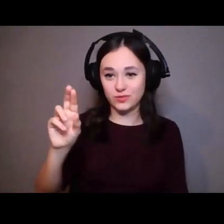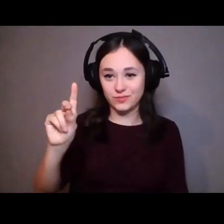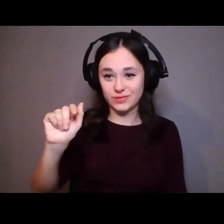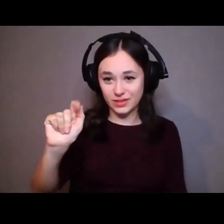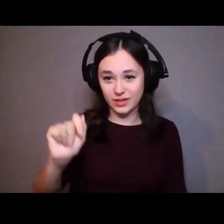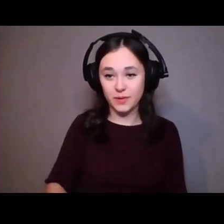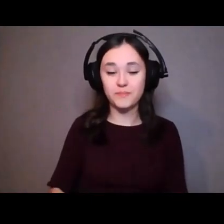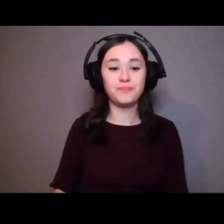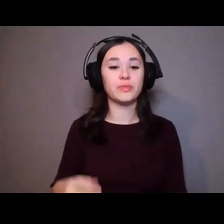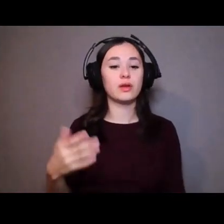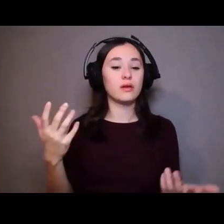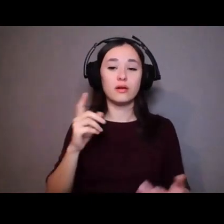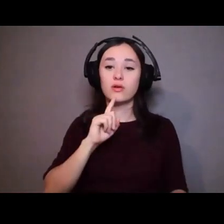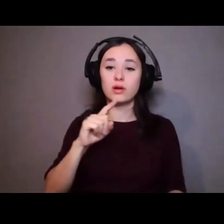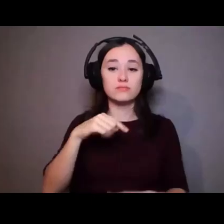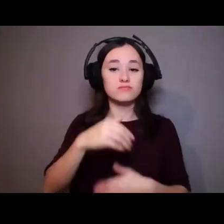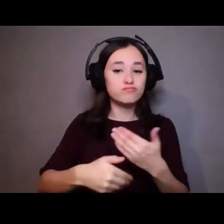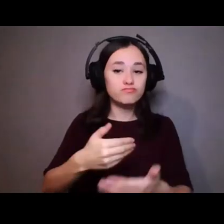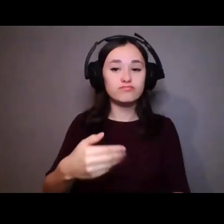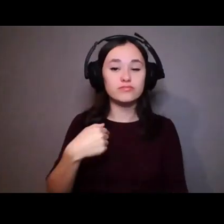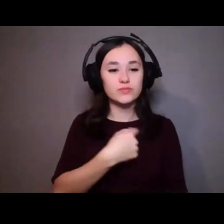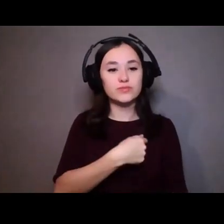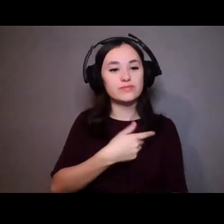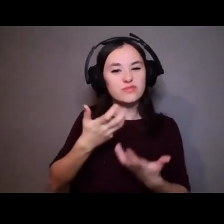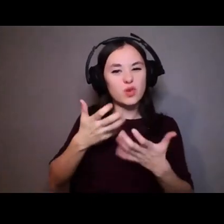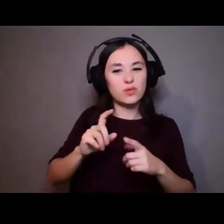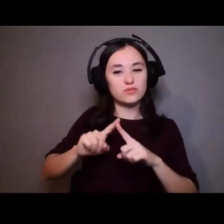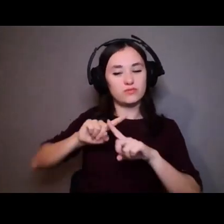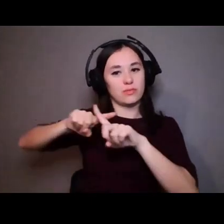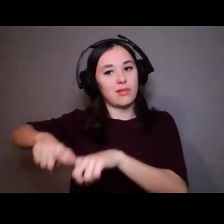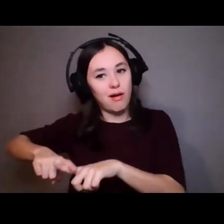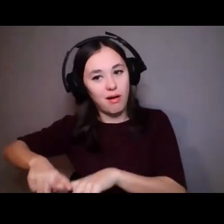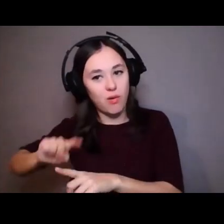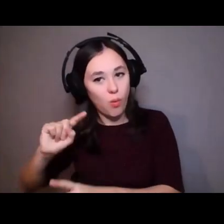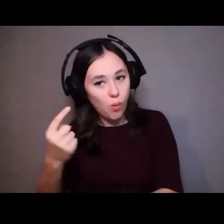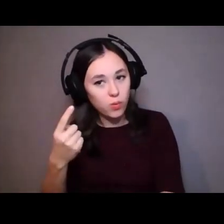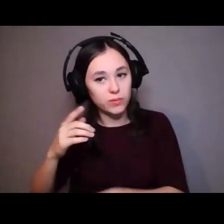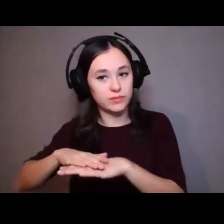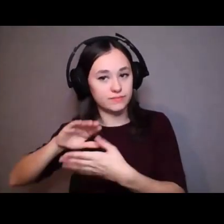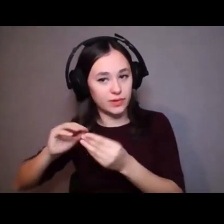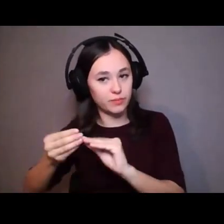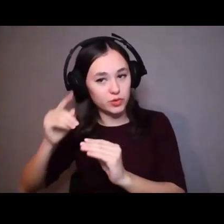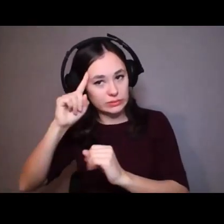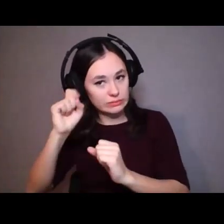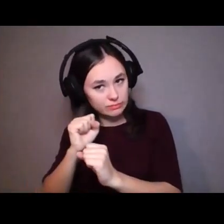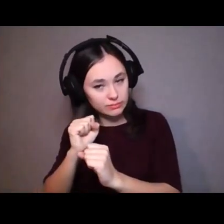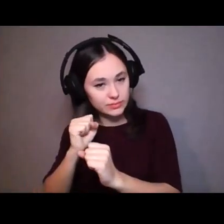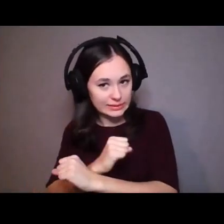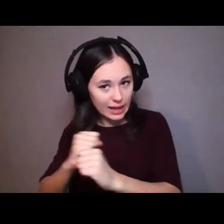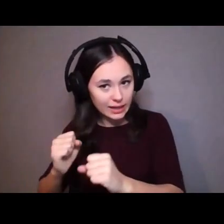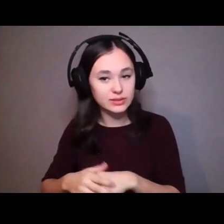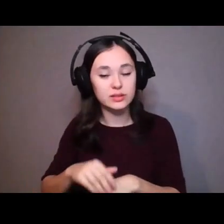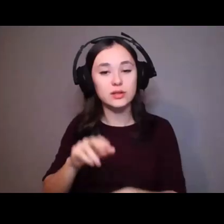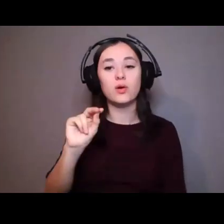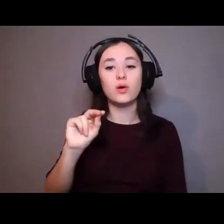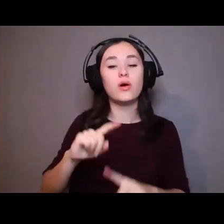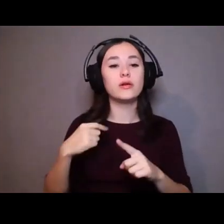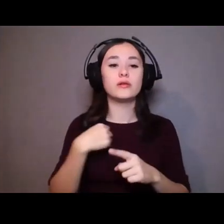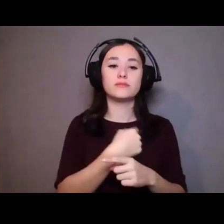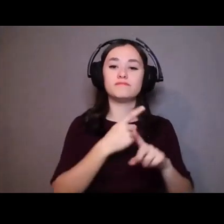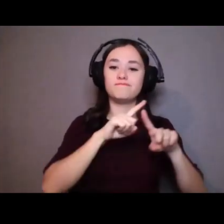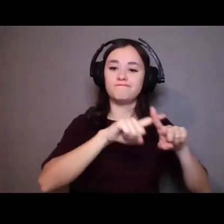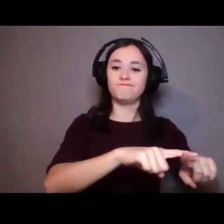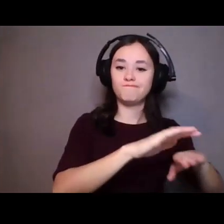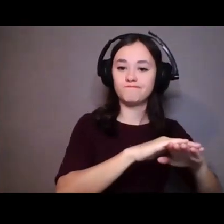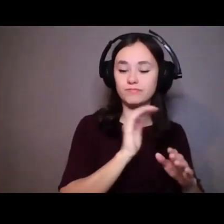want to rely on pure cold numbers. We really sought more information from our state counterparts